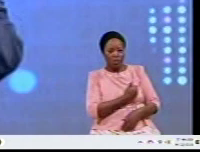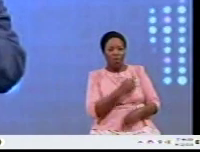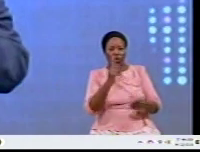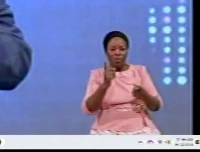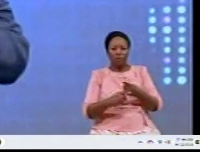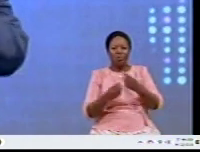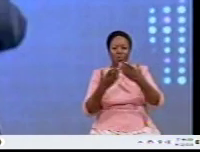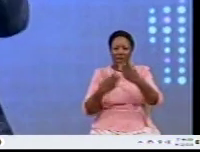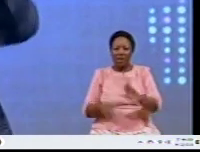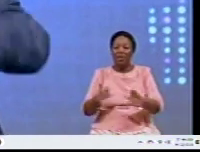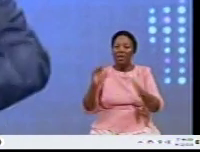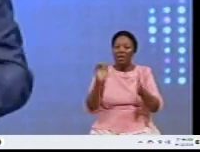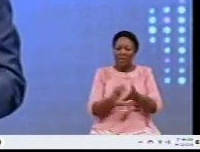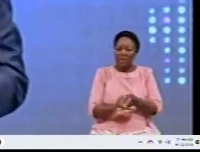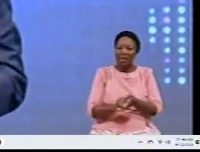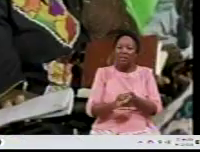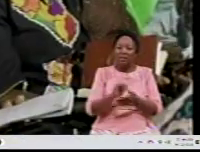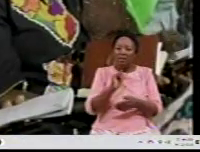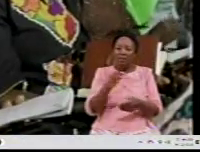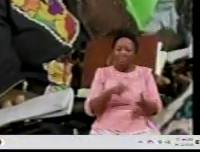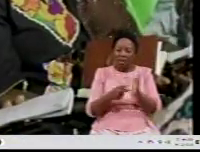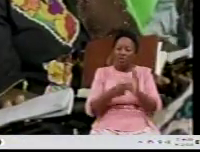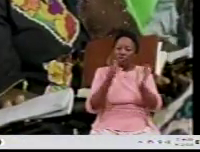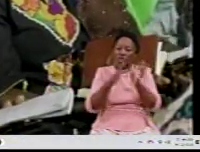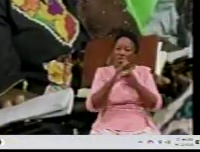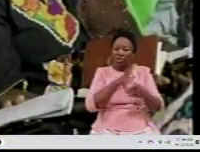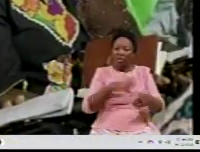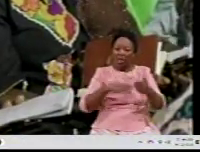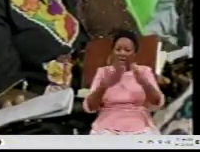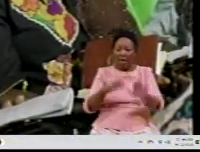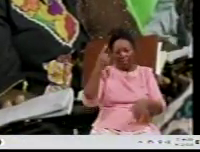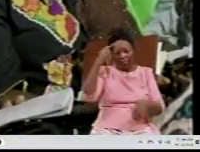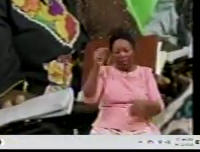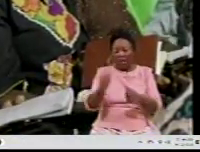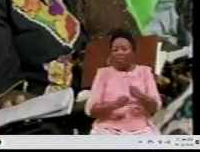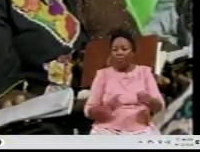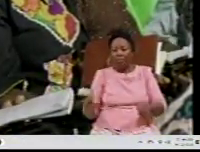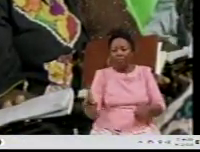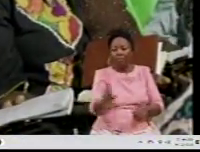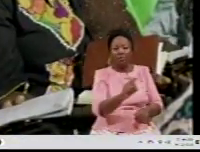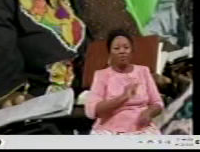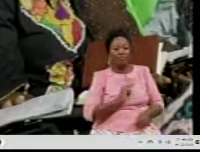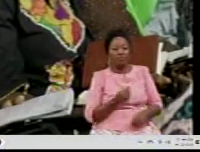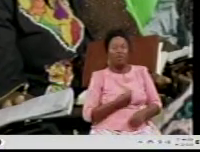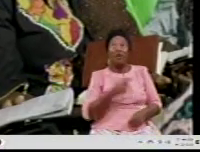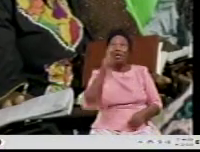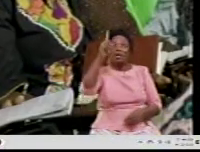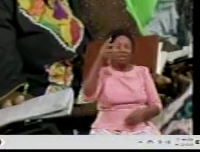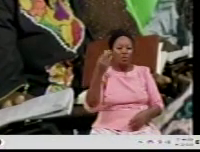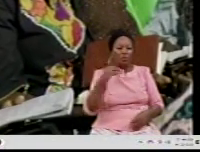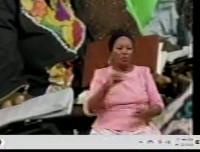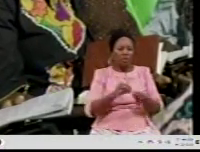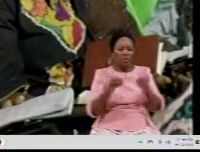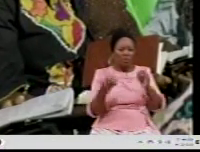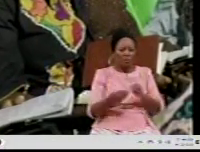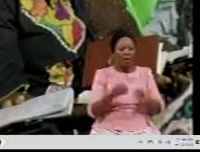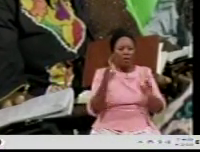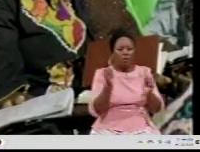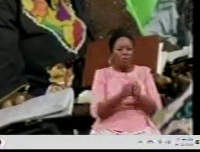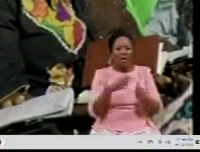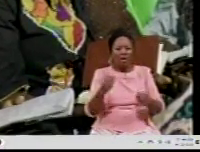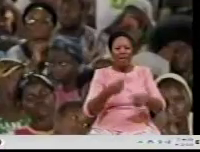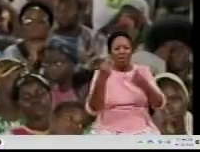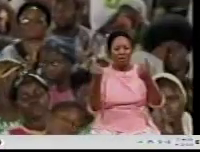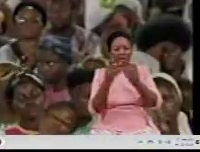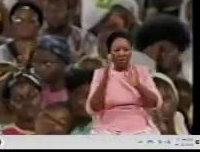death. That means he died for every one of us. He was numbered with the transgressors.